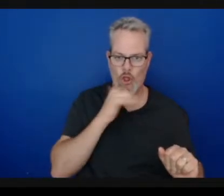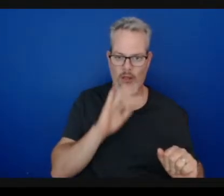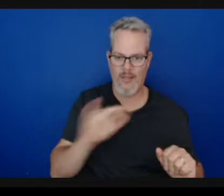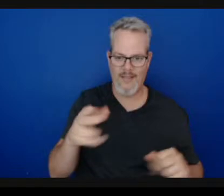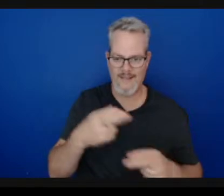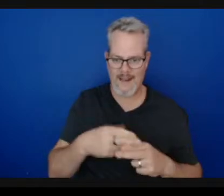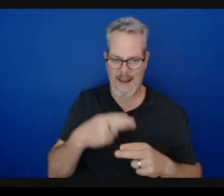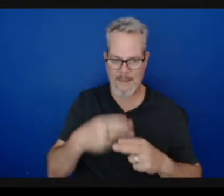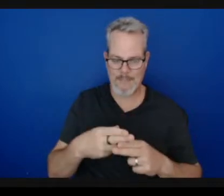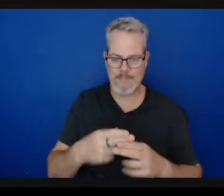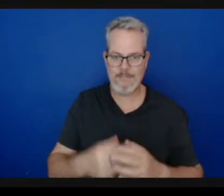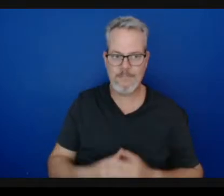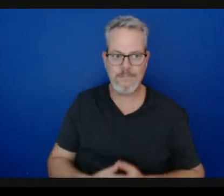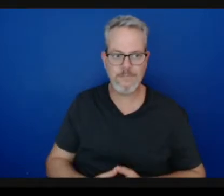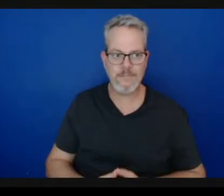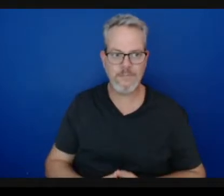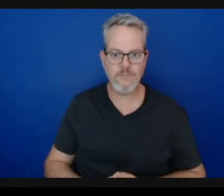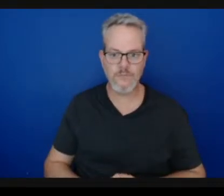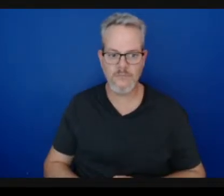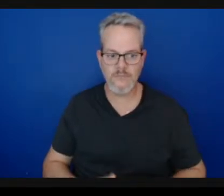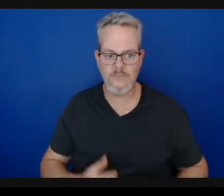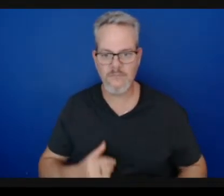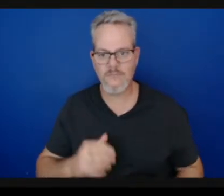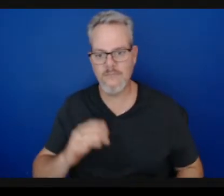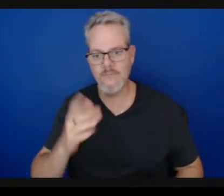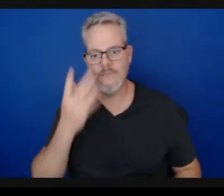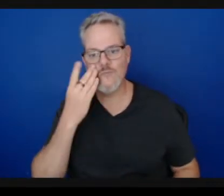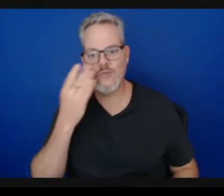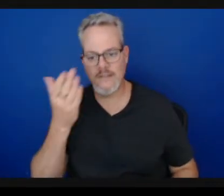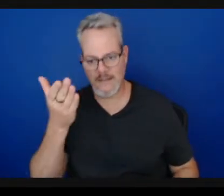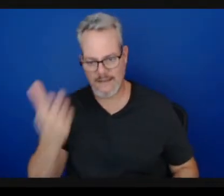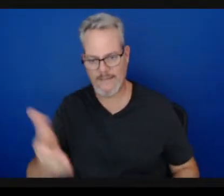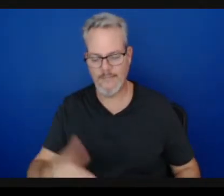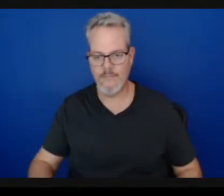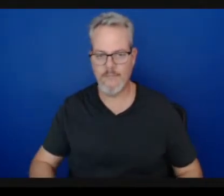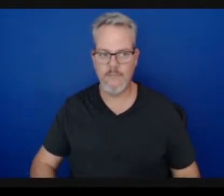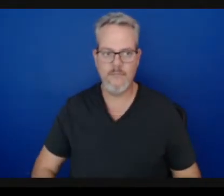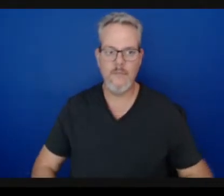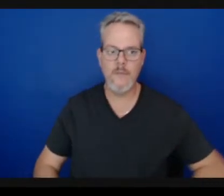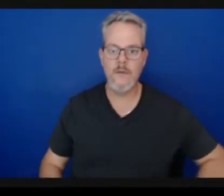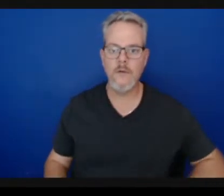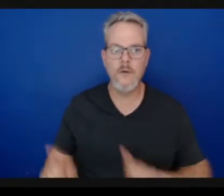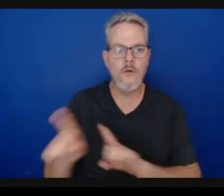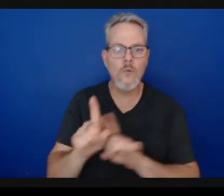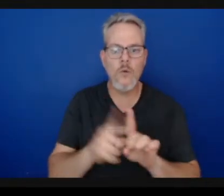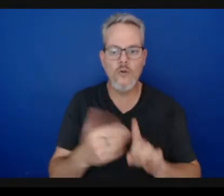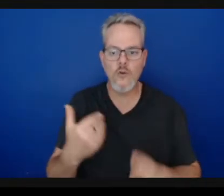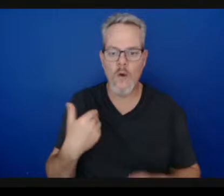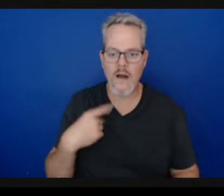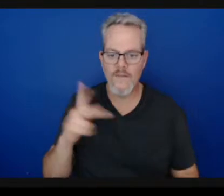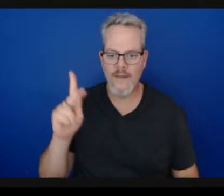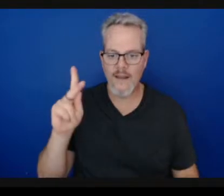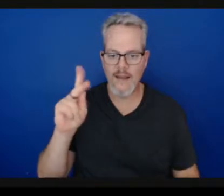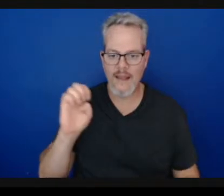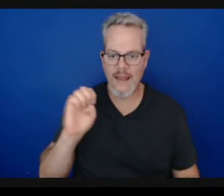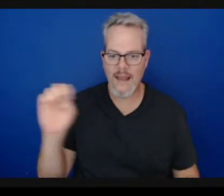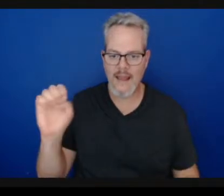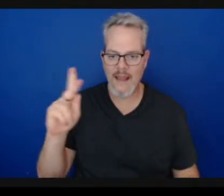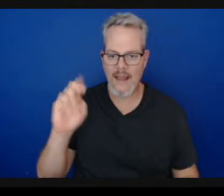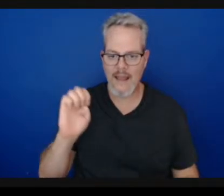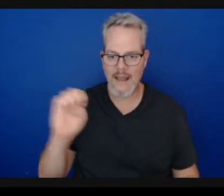Kaualeao. Fortunately, it's on the screen here. And we also had that Ke'e flow in the middle there as